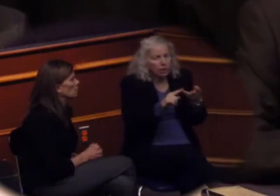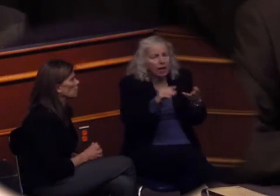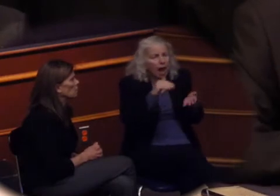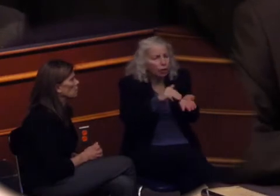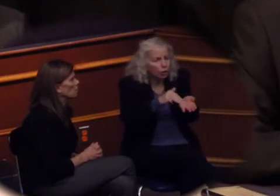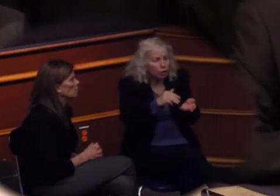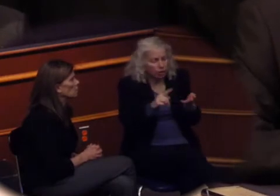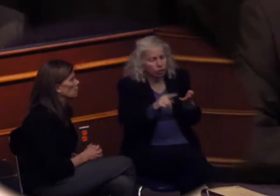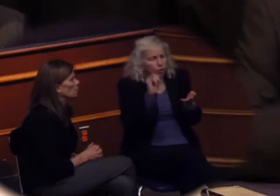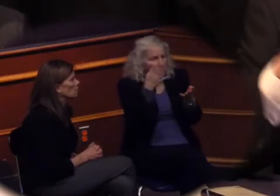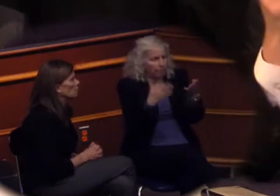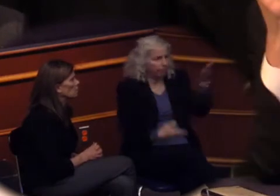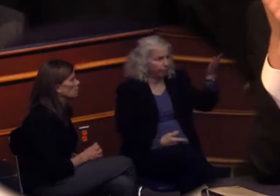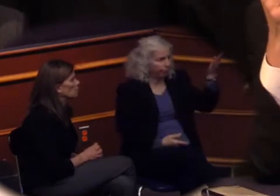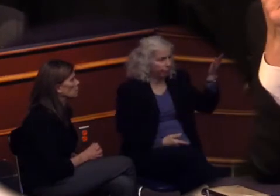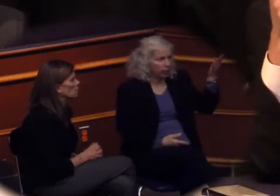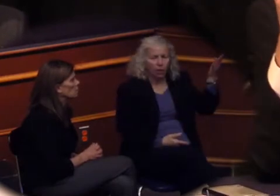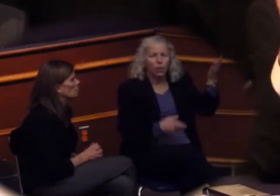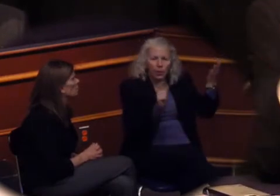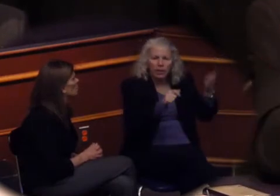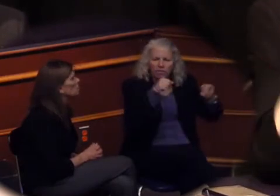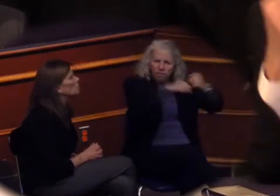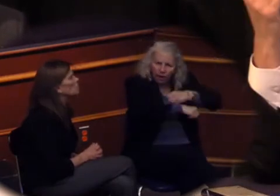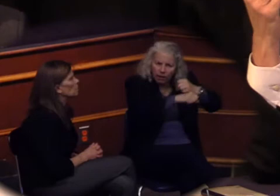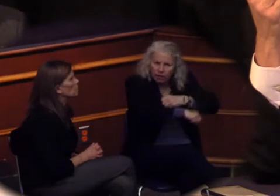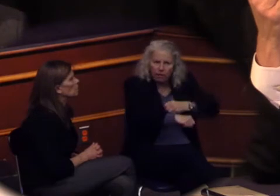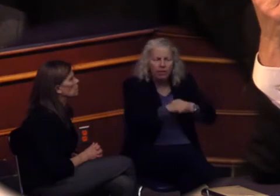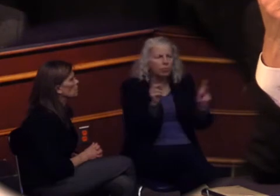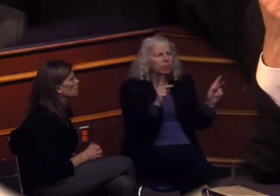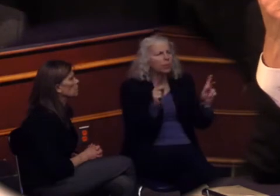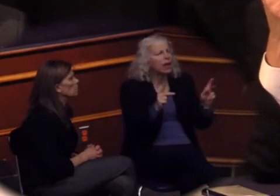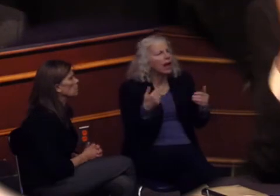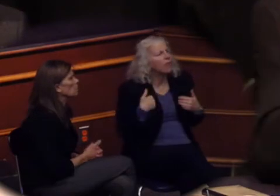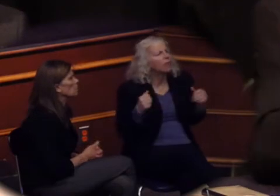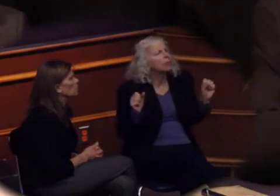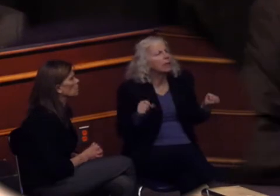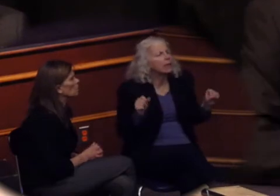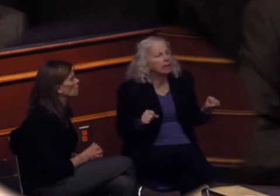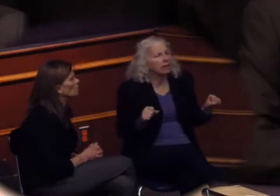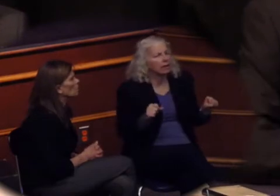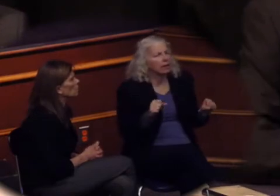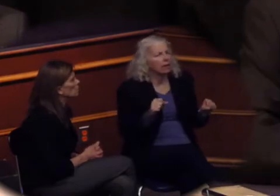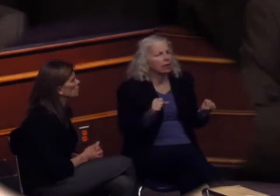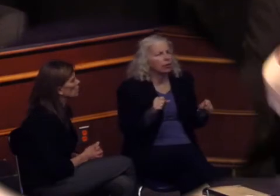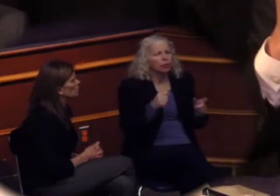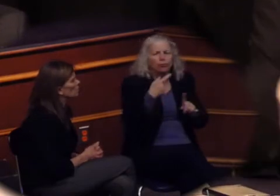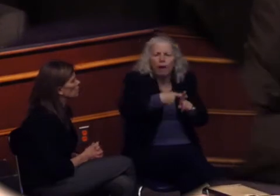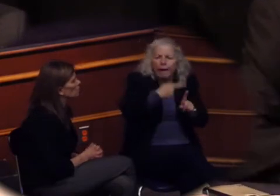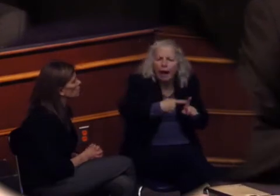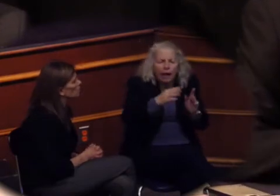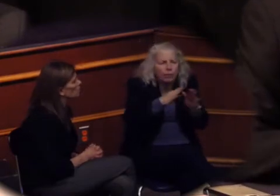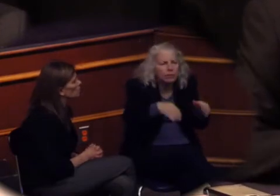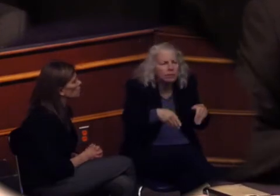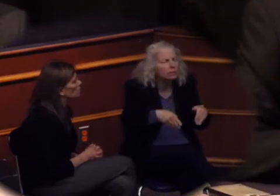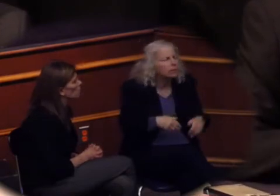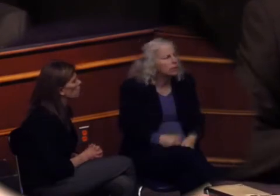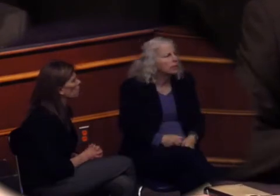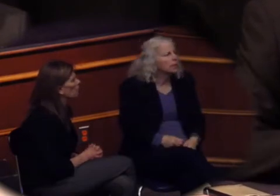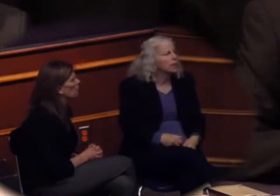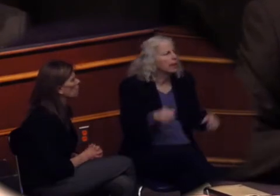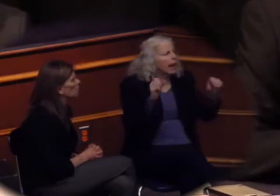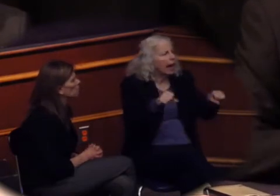a good job. We need to be fighting so that people have access. They have more access to rental housing. They have access to